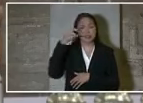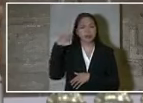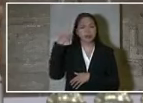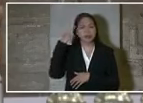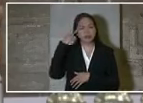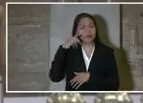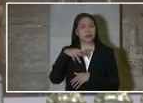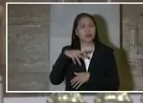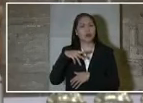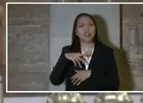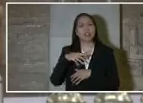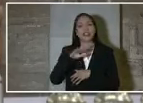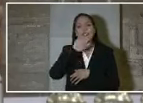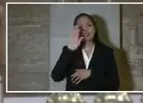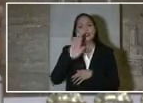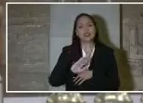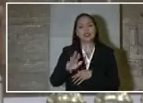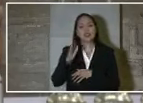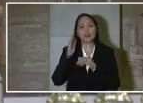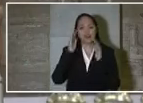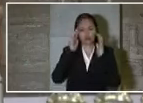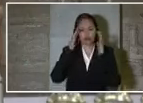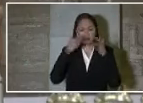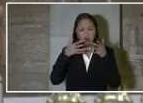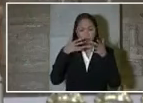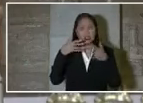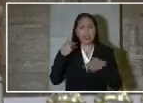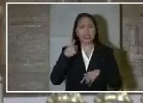himself as the star.